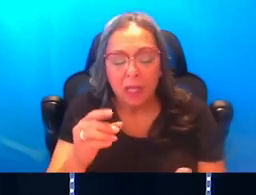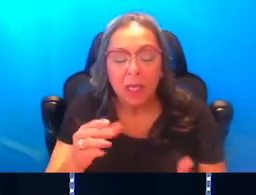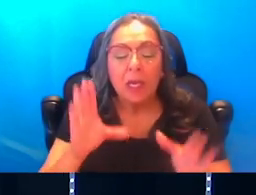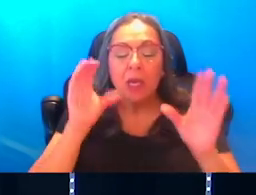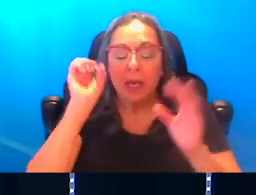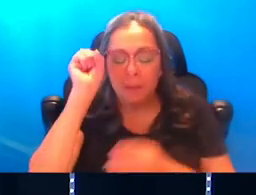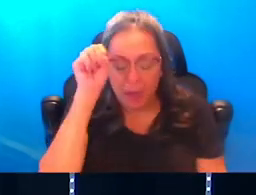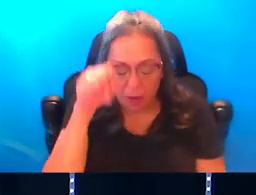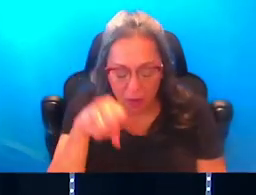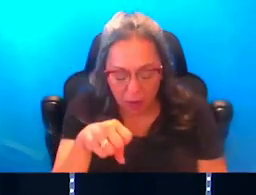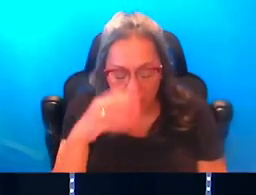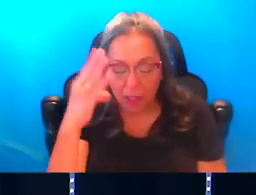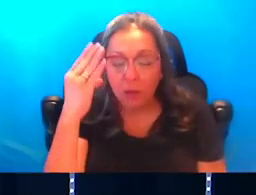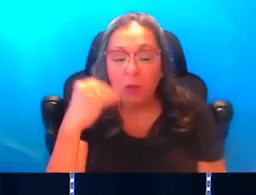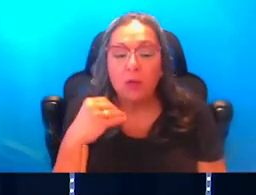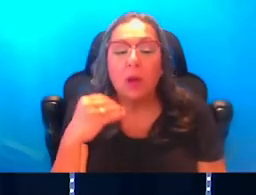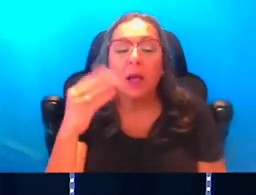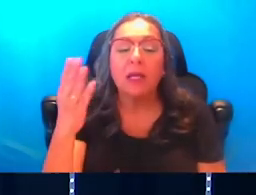eyes.